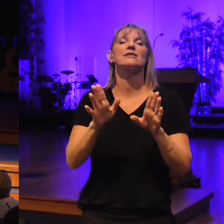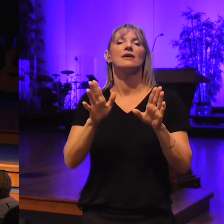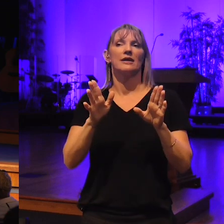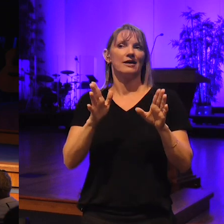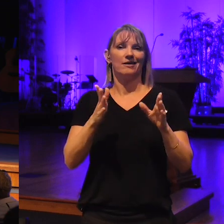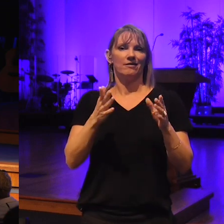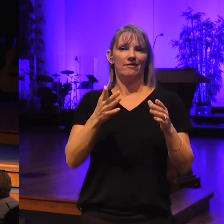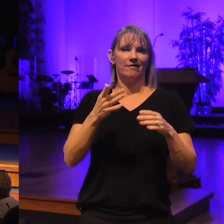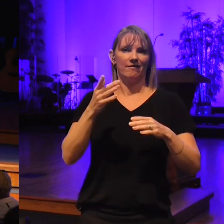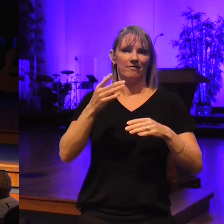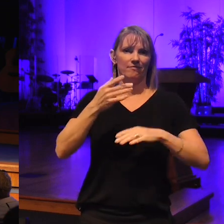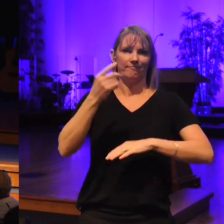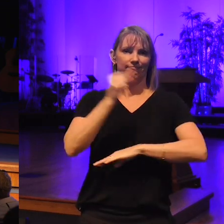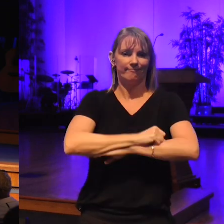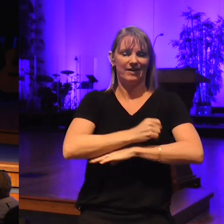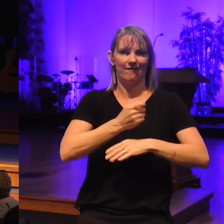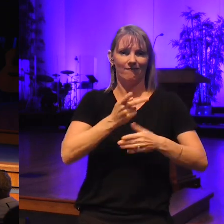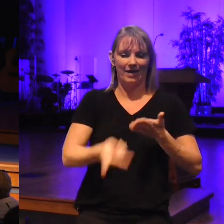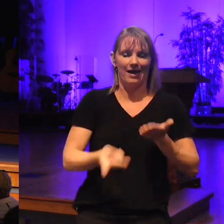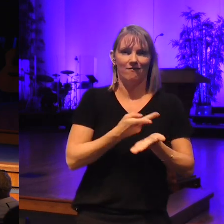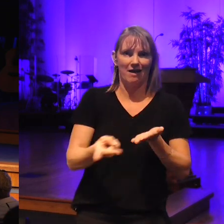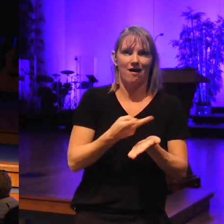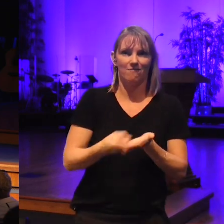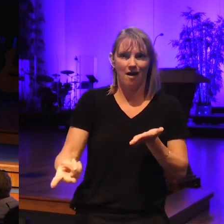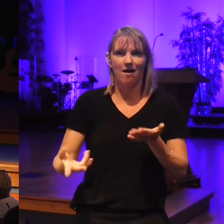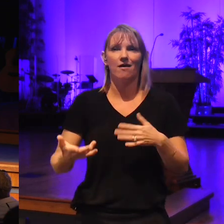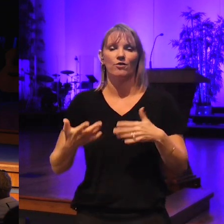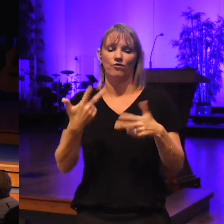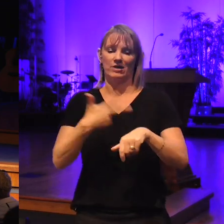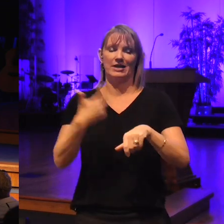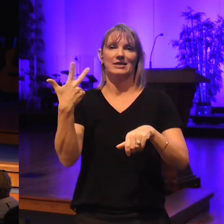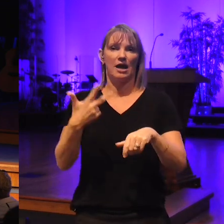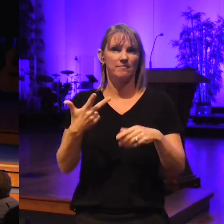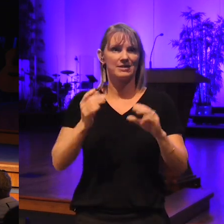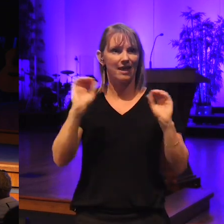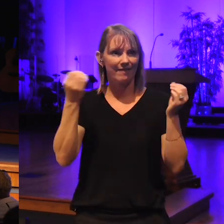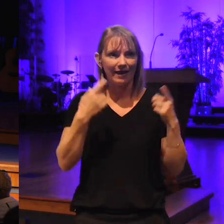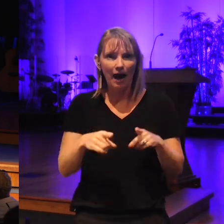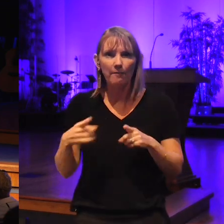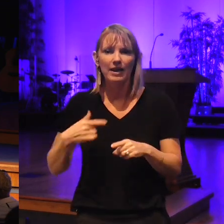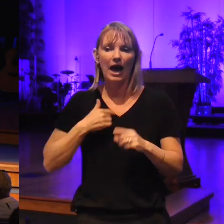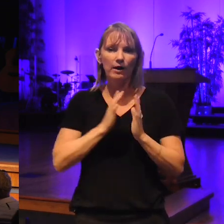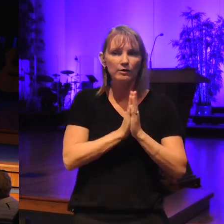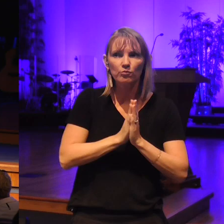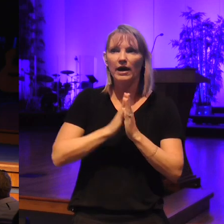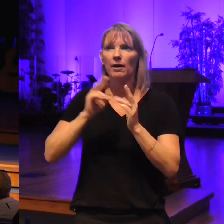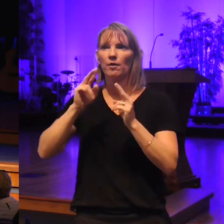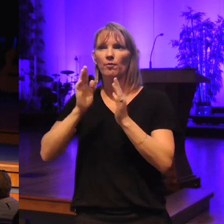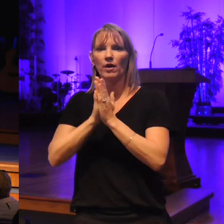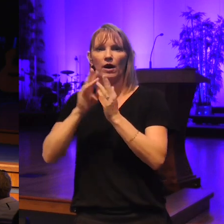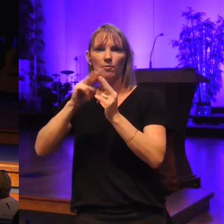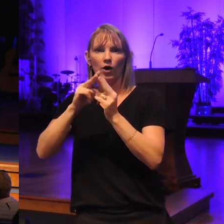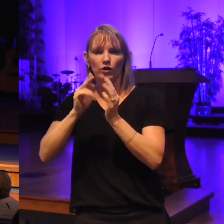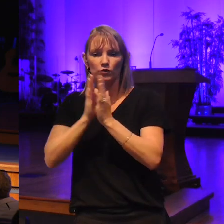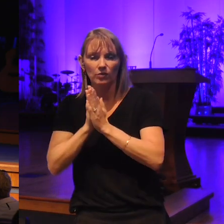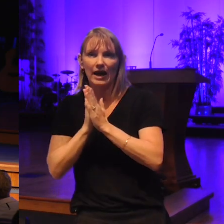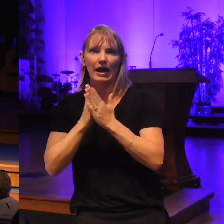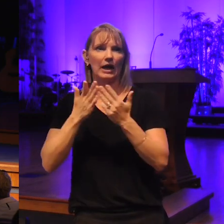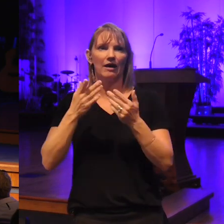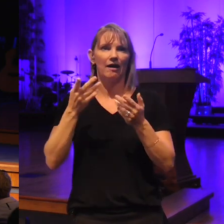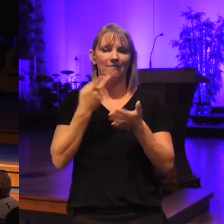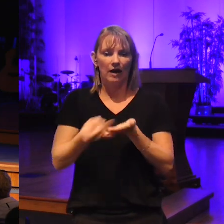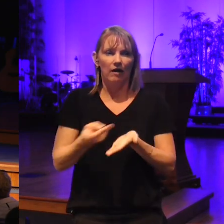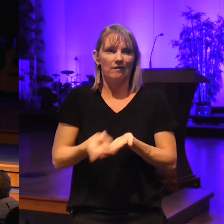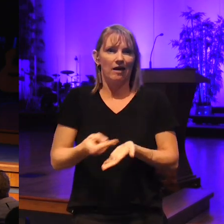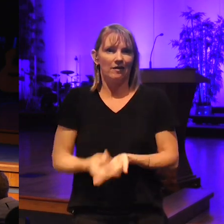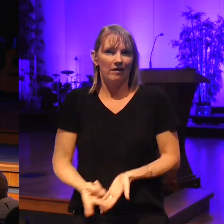know, I was praying on this. Practitioners were praying about it. Nothing was happening. So I went to my little